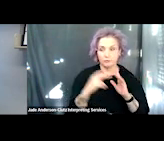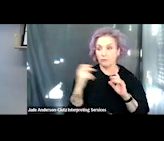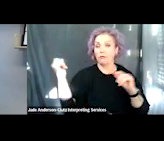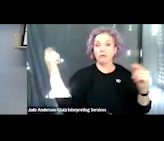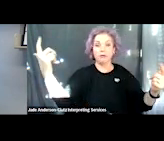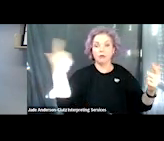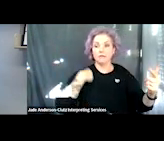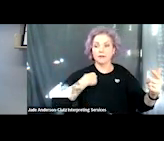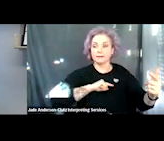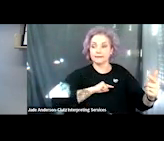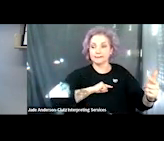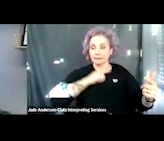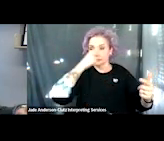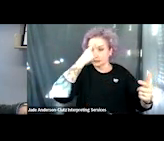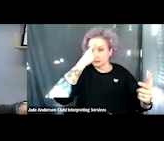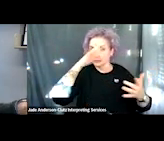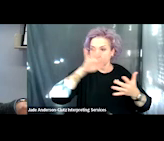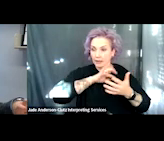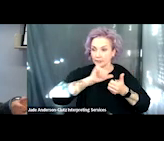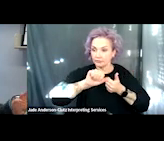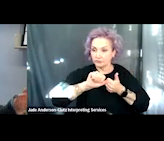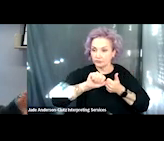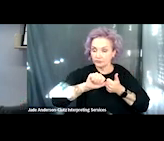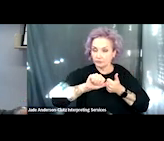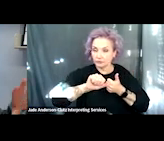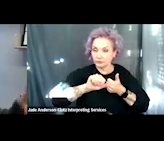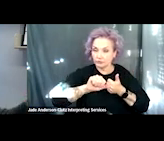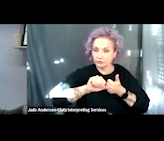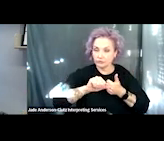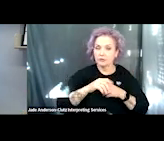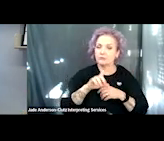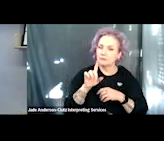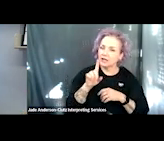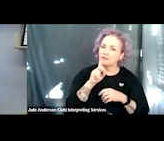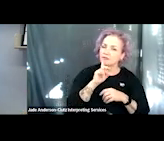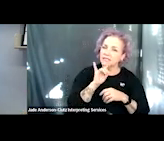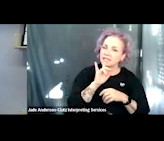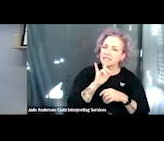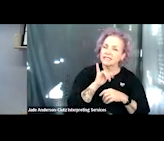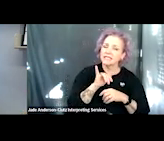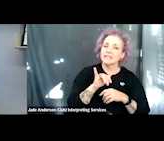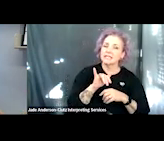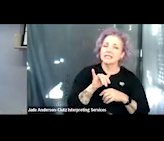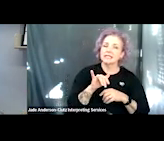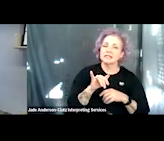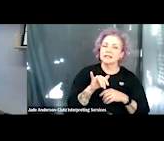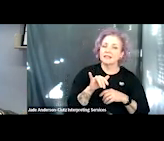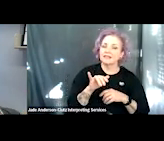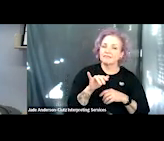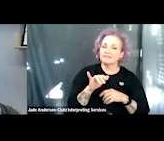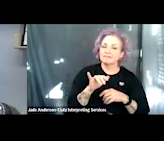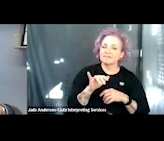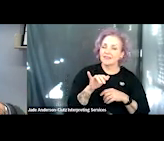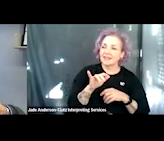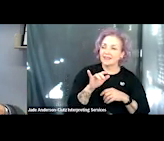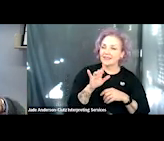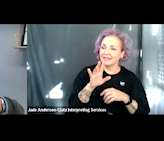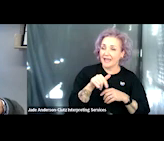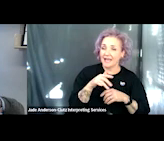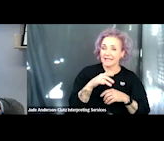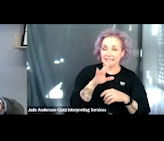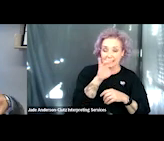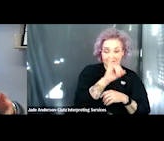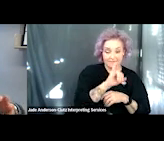the increase in it after an exposure to infection during pregnancy tends to be small. So maybe